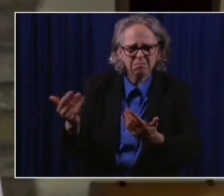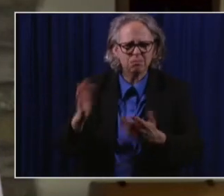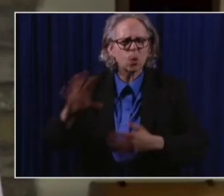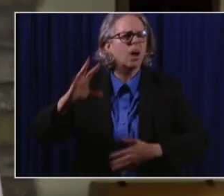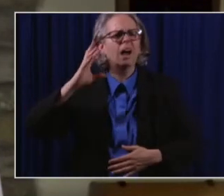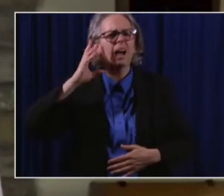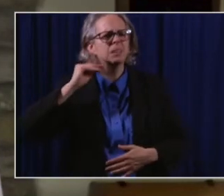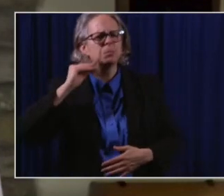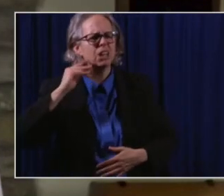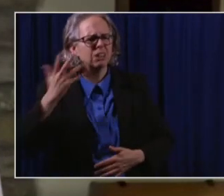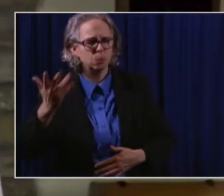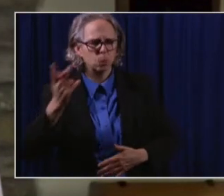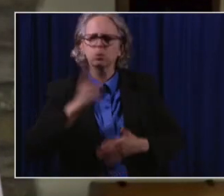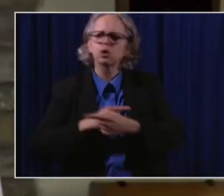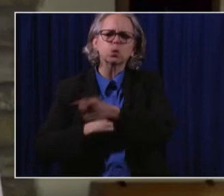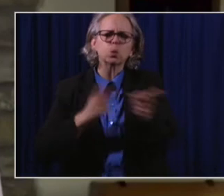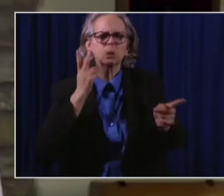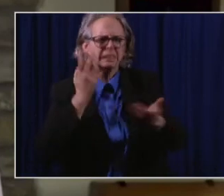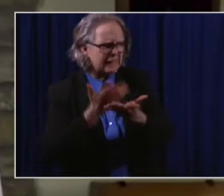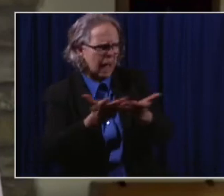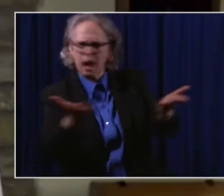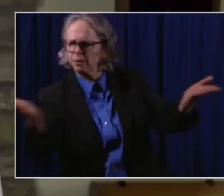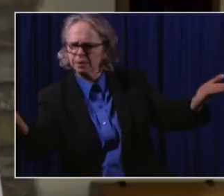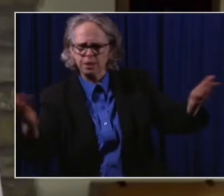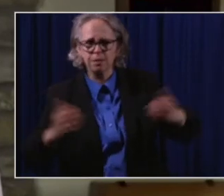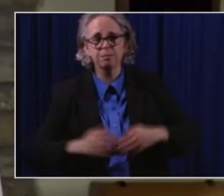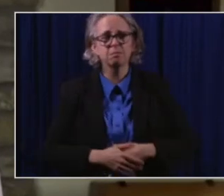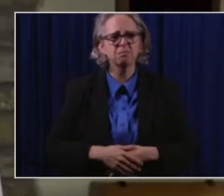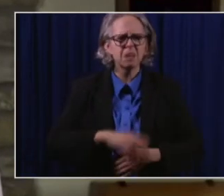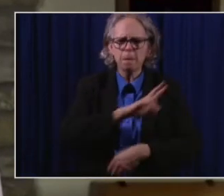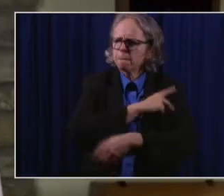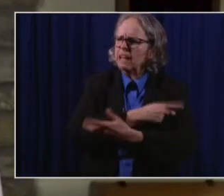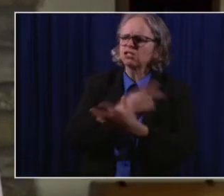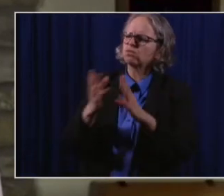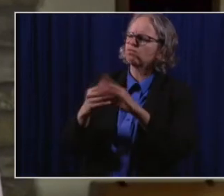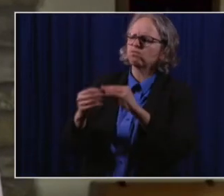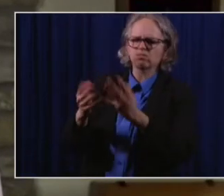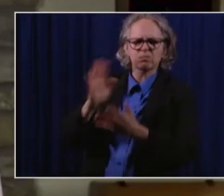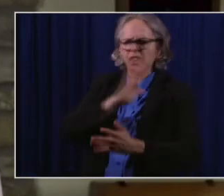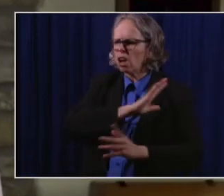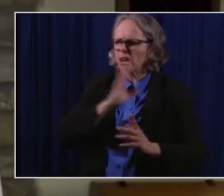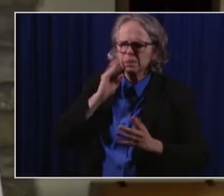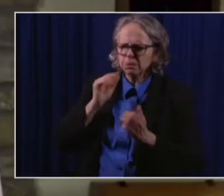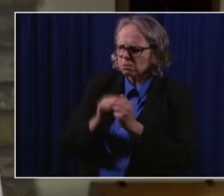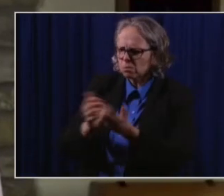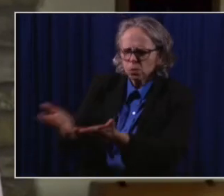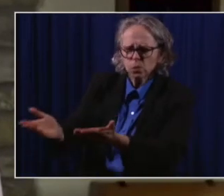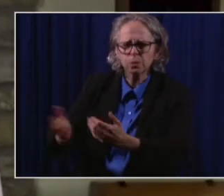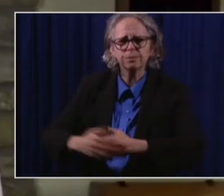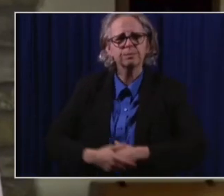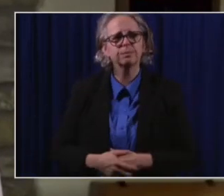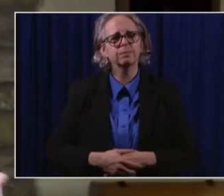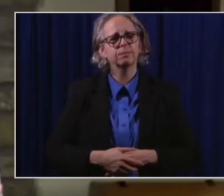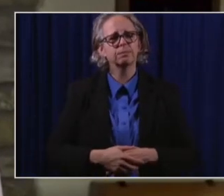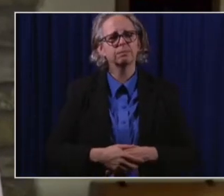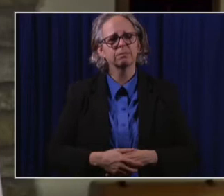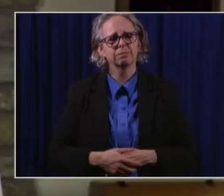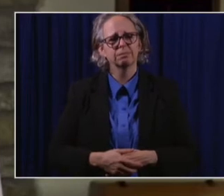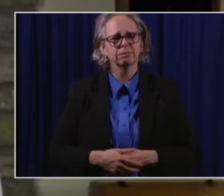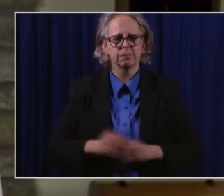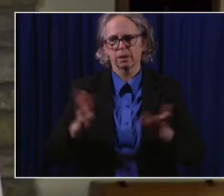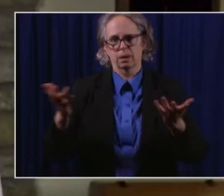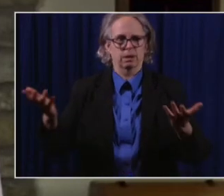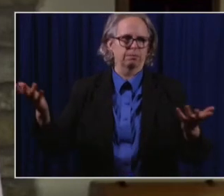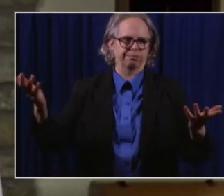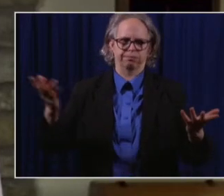patients and maybe what they have kind of collectively told you and what you've discerned, obviously not telling us what any one patient